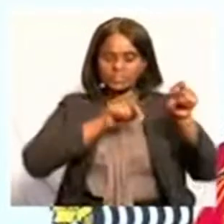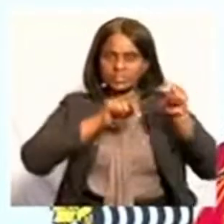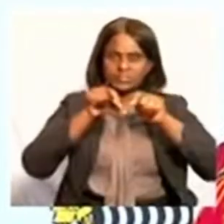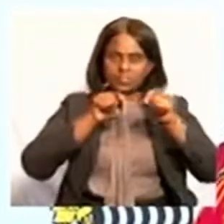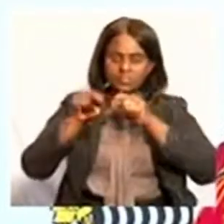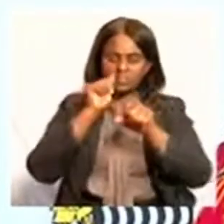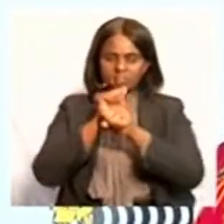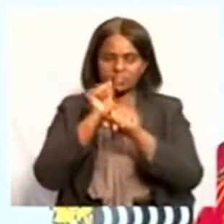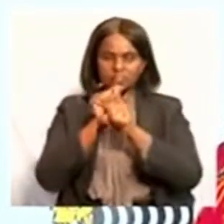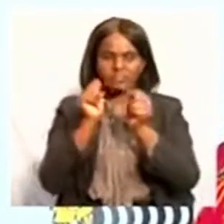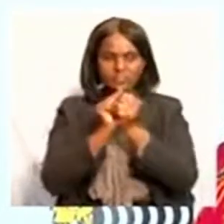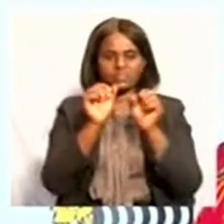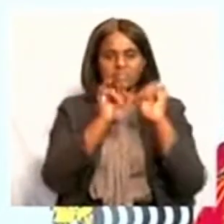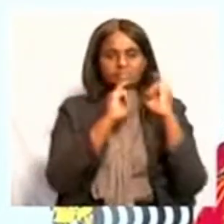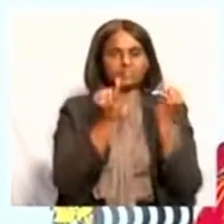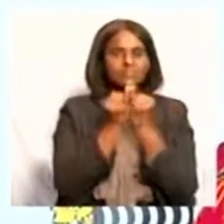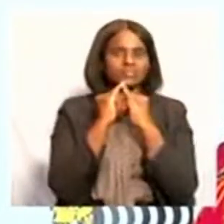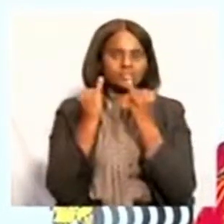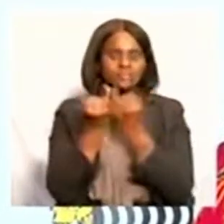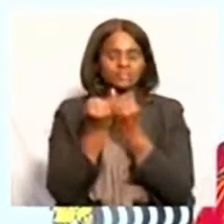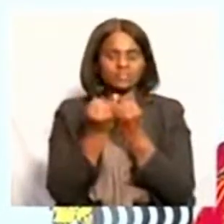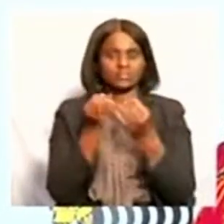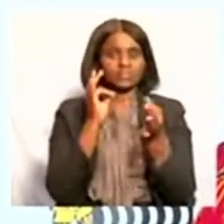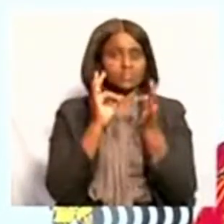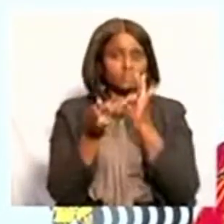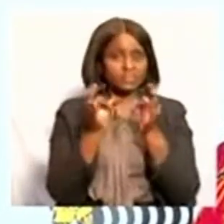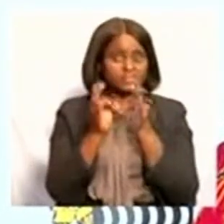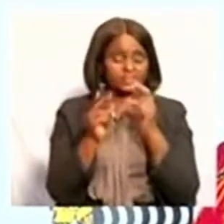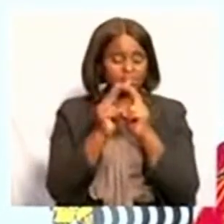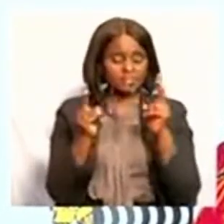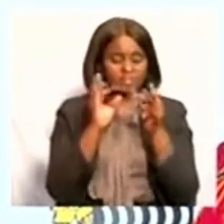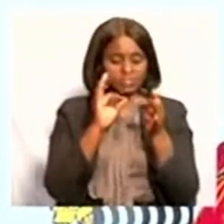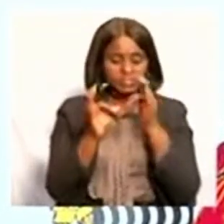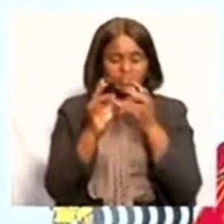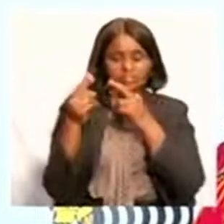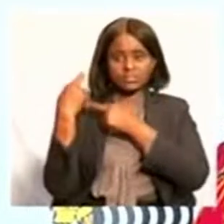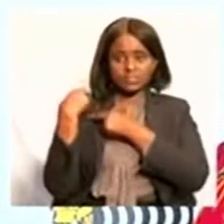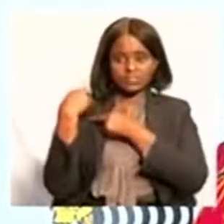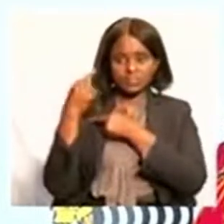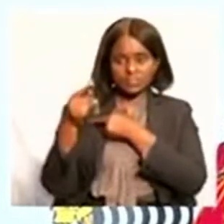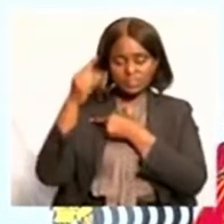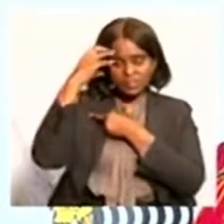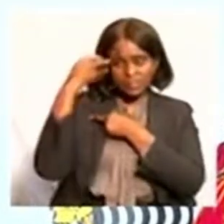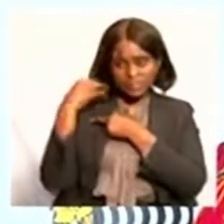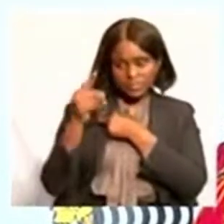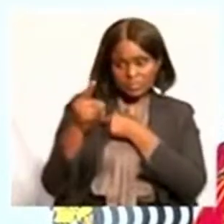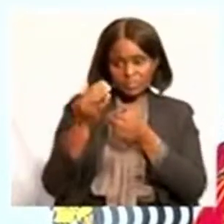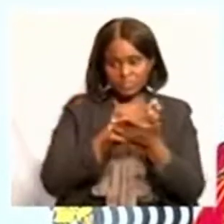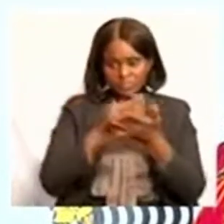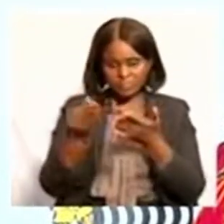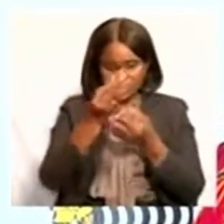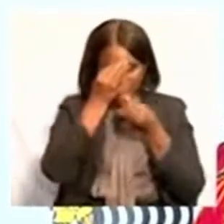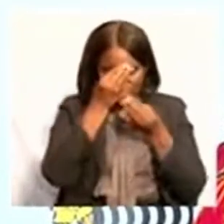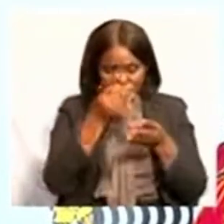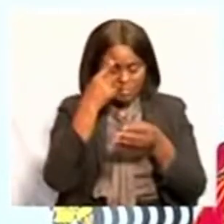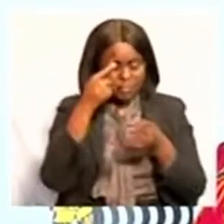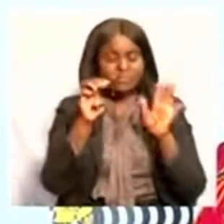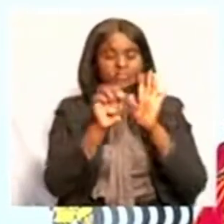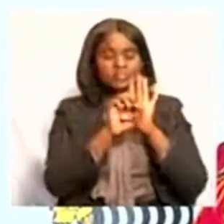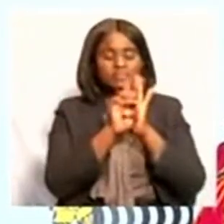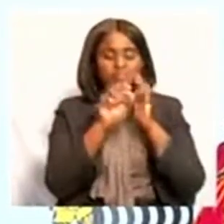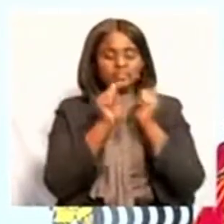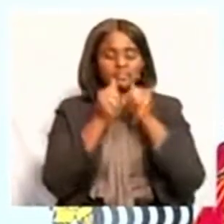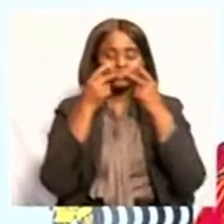of those institutions. So if the responsible officers fail to comply, for example, with the